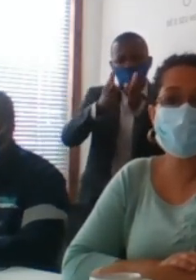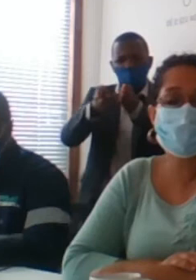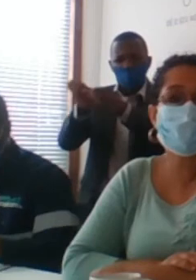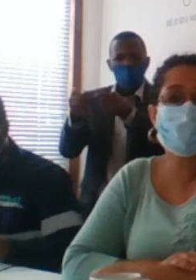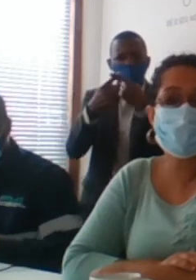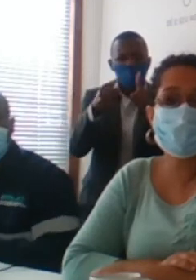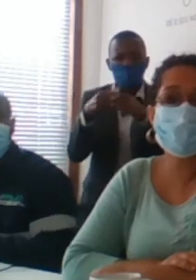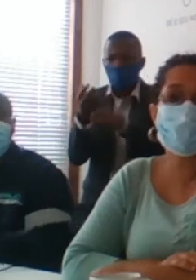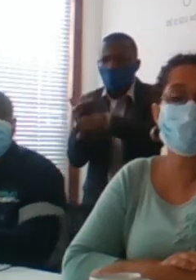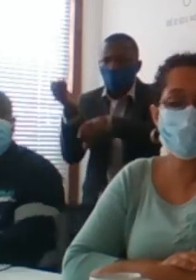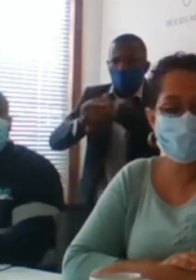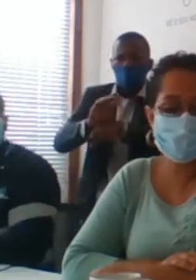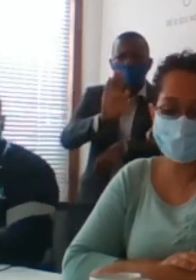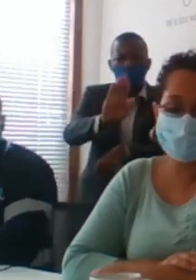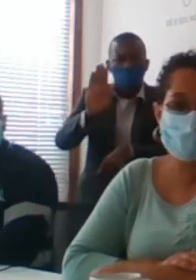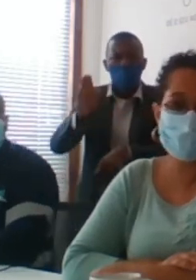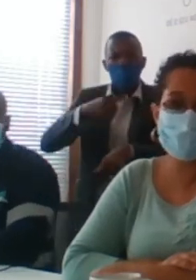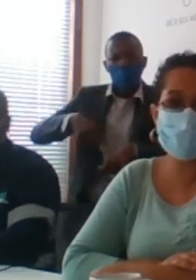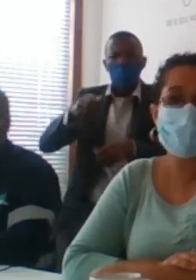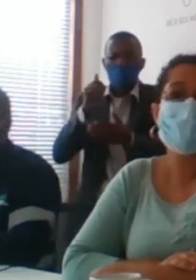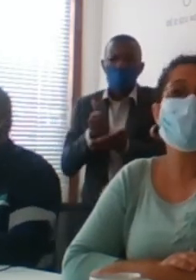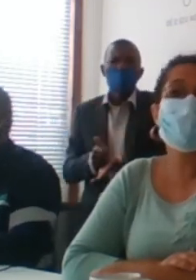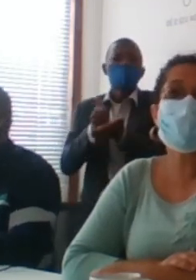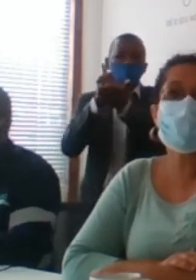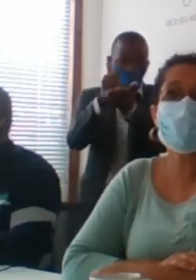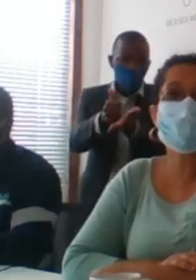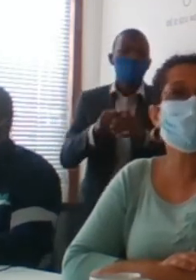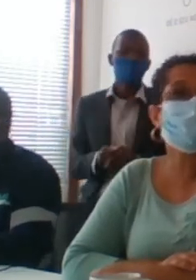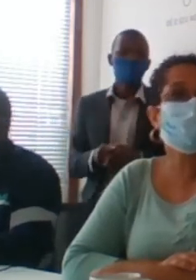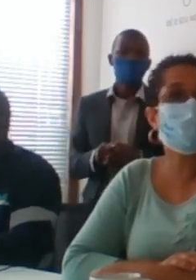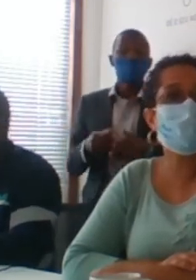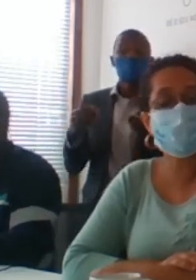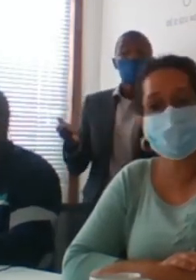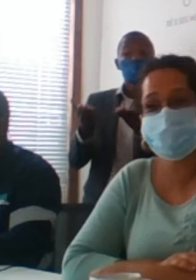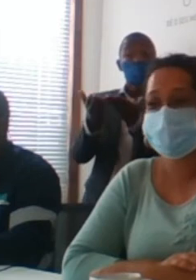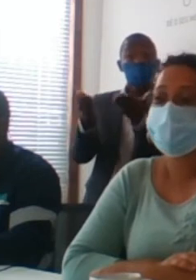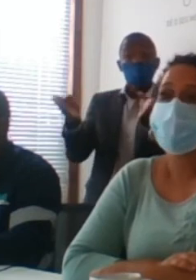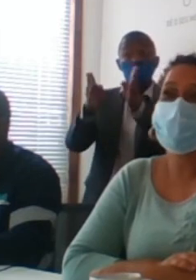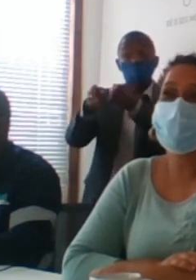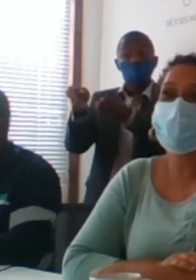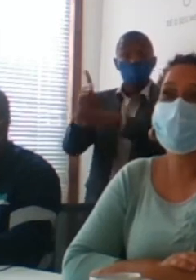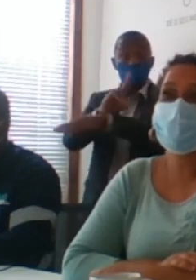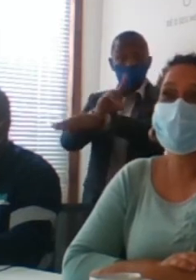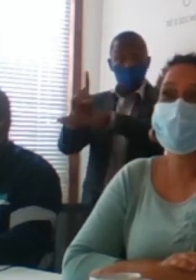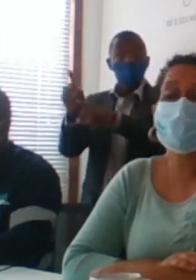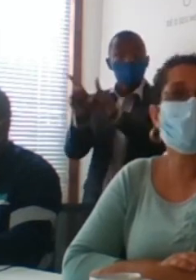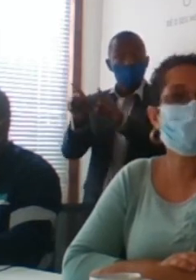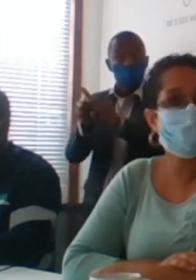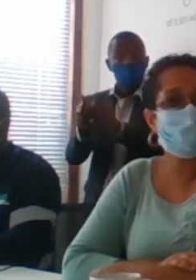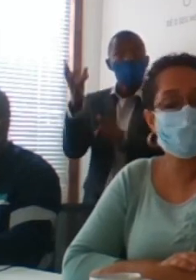showing us that they are passing our assessments, and they are showing that they have abilities